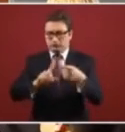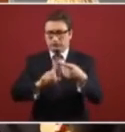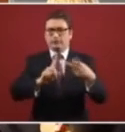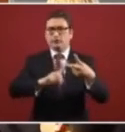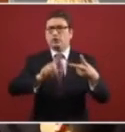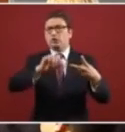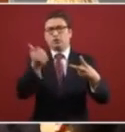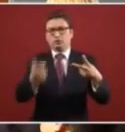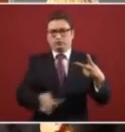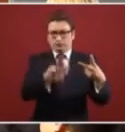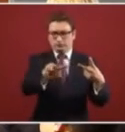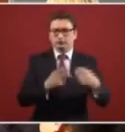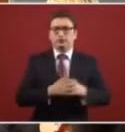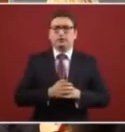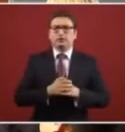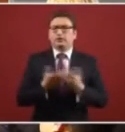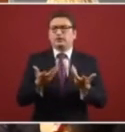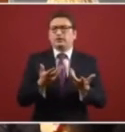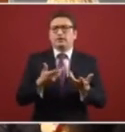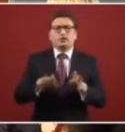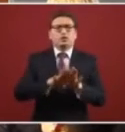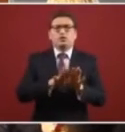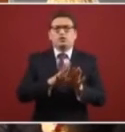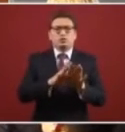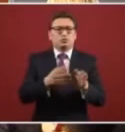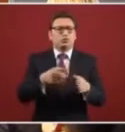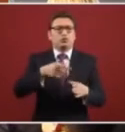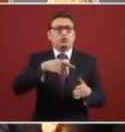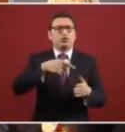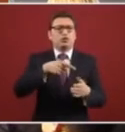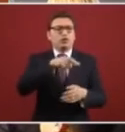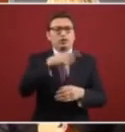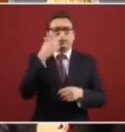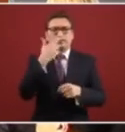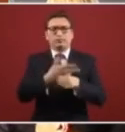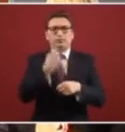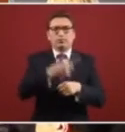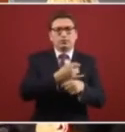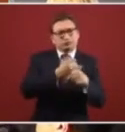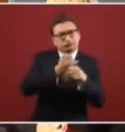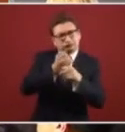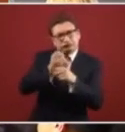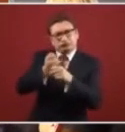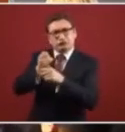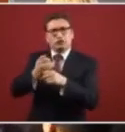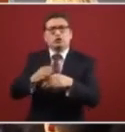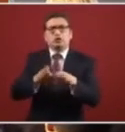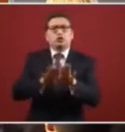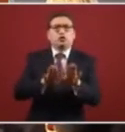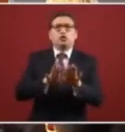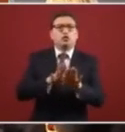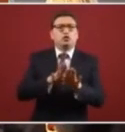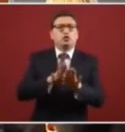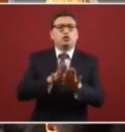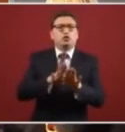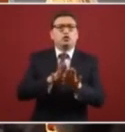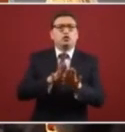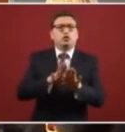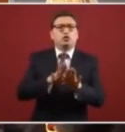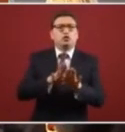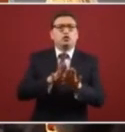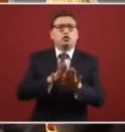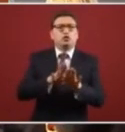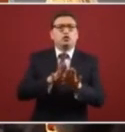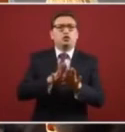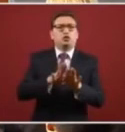La otra es, ¿cómo trabaja la inteligencia en este sentido de trabajar con los generadores de la violencia? And